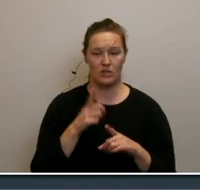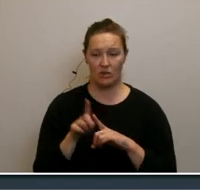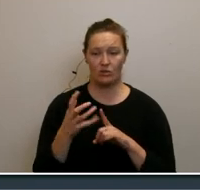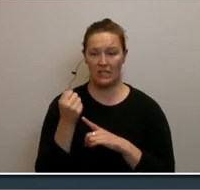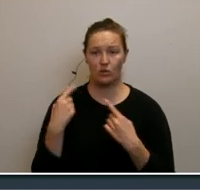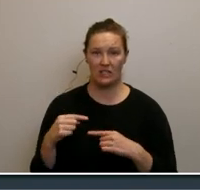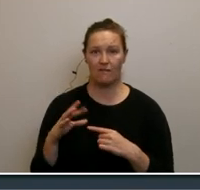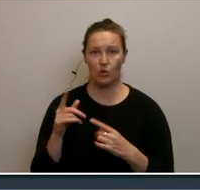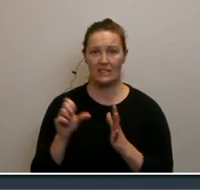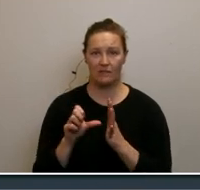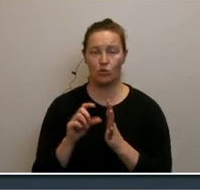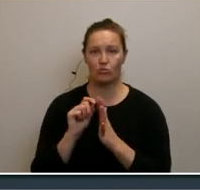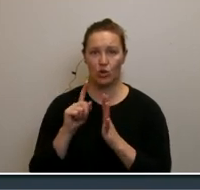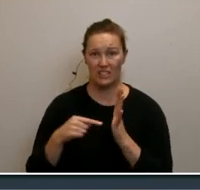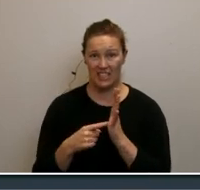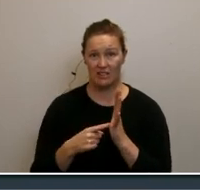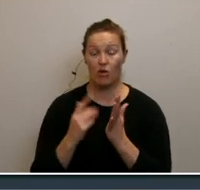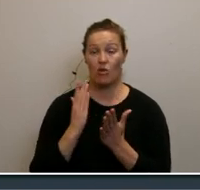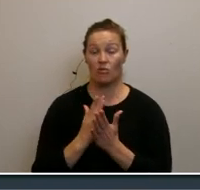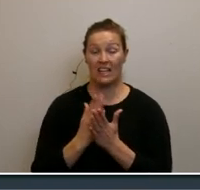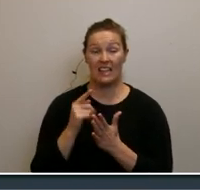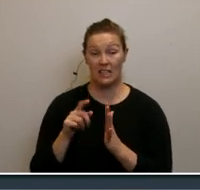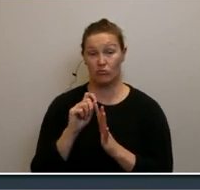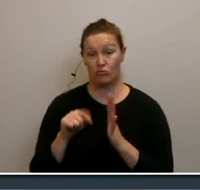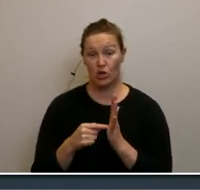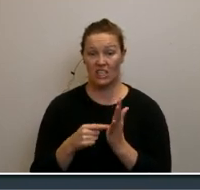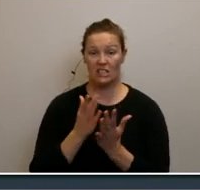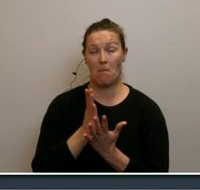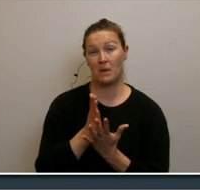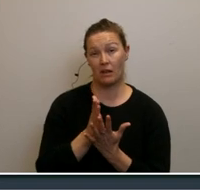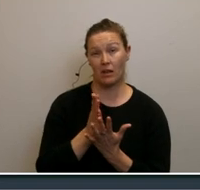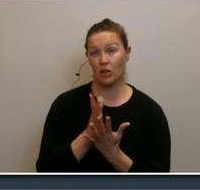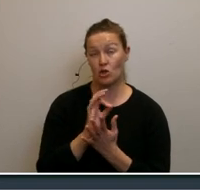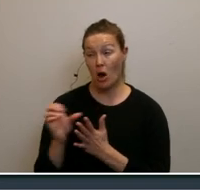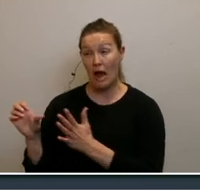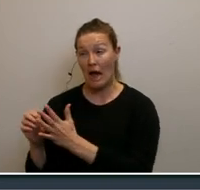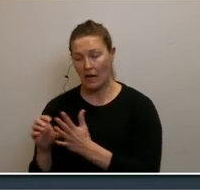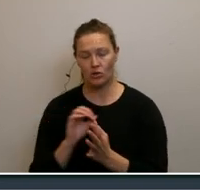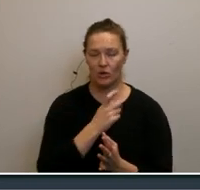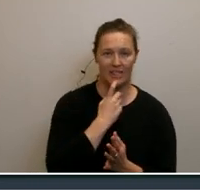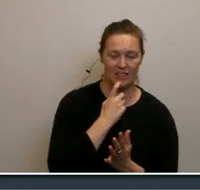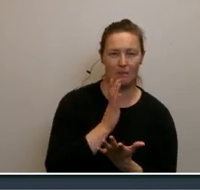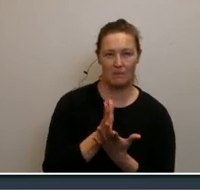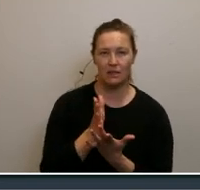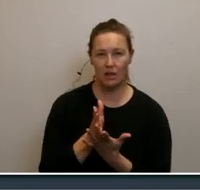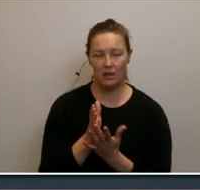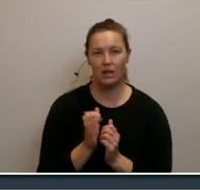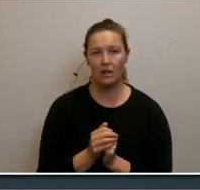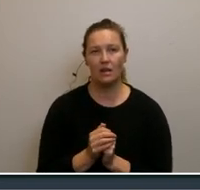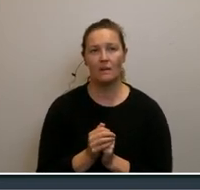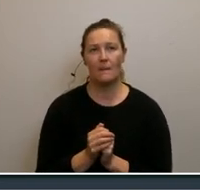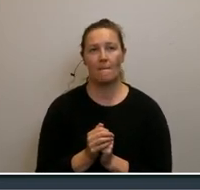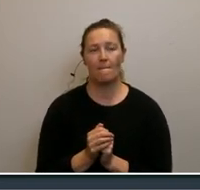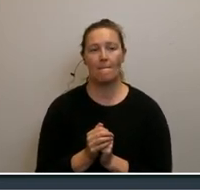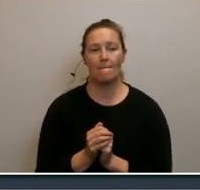projects. This, on the scale of 1 to 10, is probably a 5 to 6 in terms of my experience, with the right, and it's